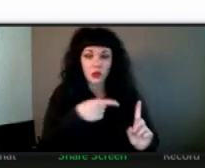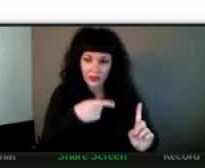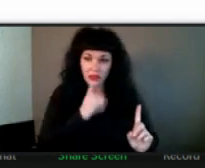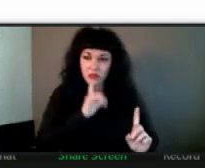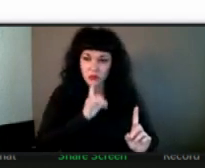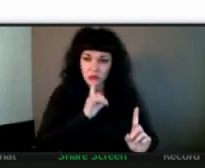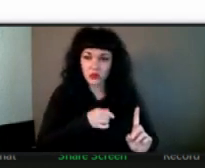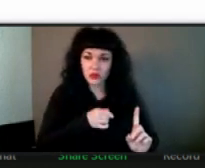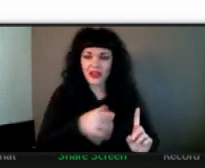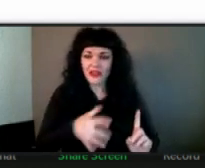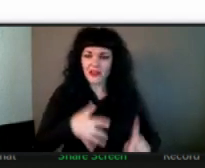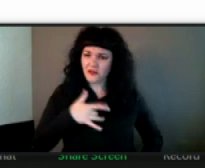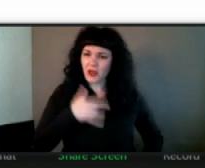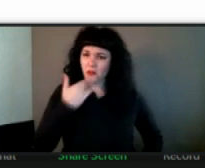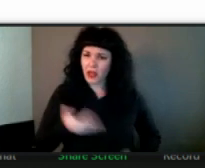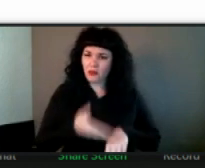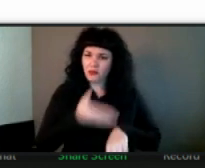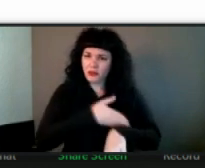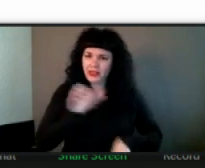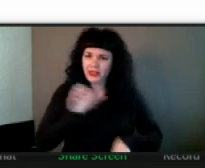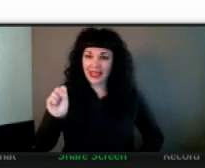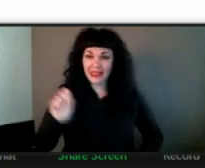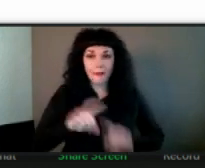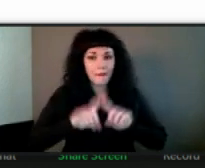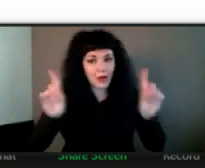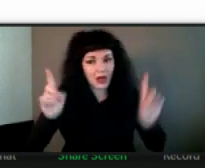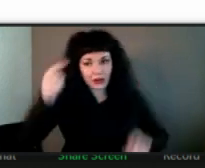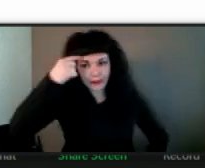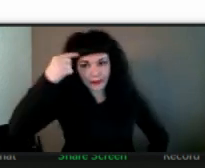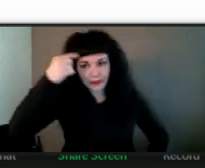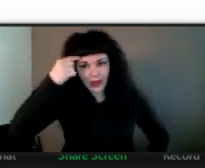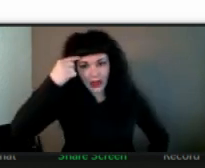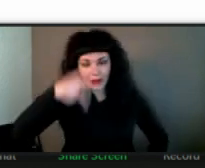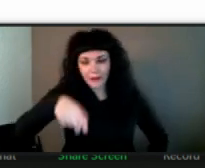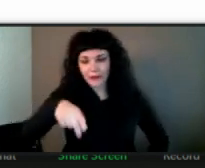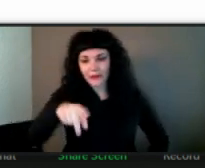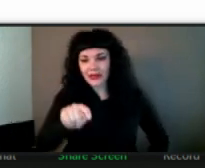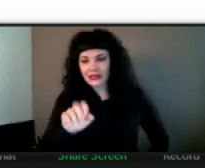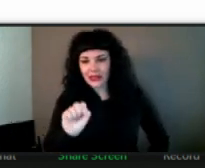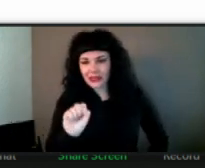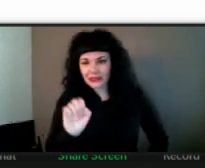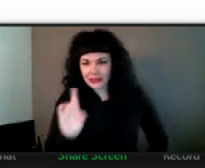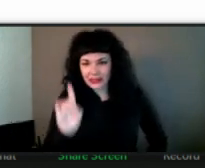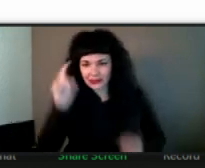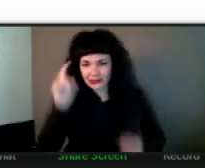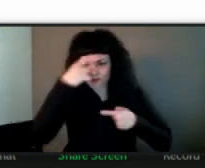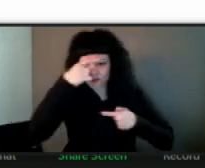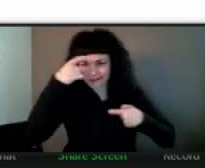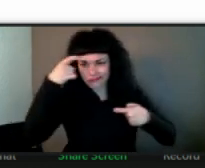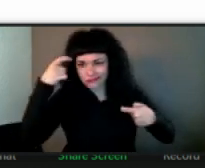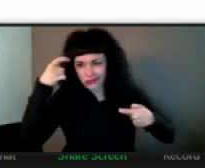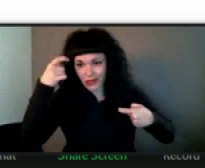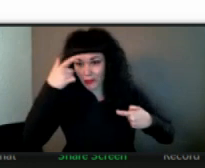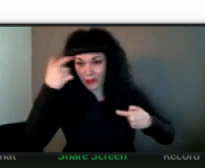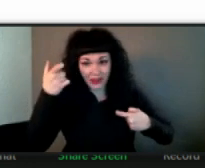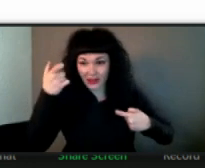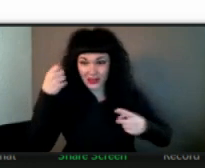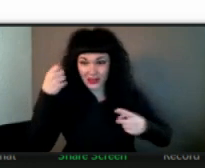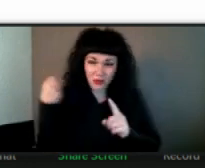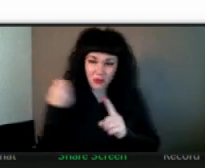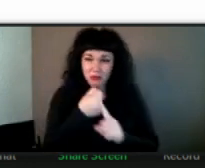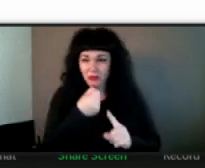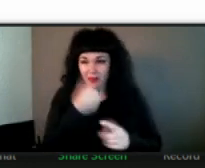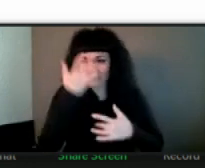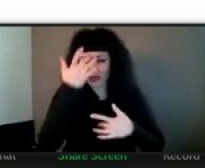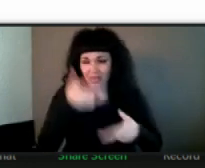like a post-traumatic stress syndrome due to the fact that, you know, he wasn't expecting to get so ill, and he really was